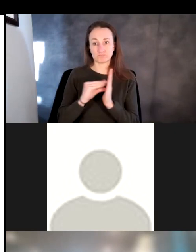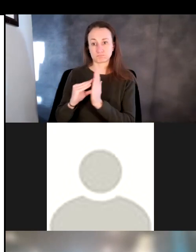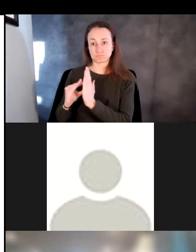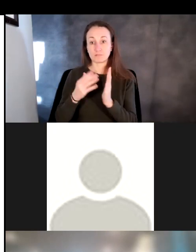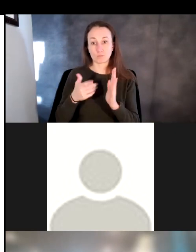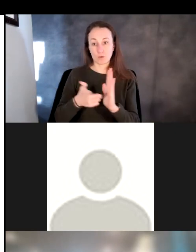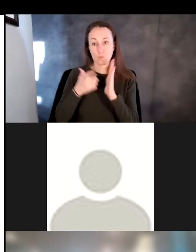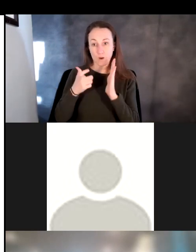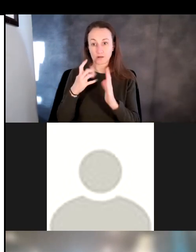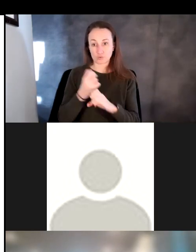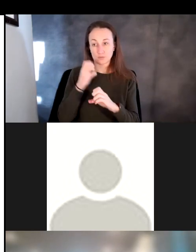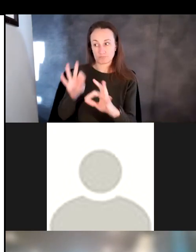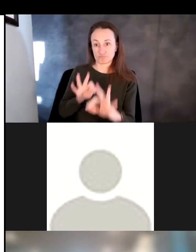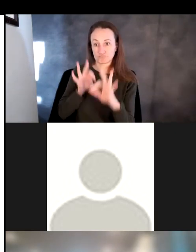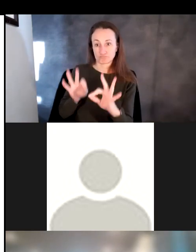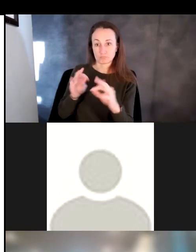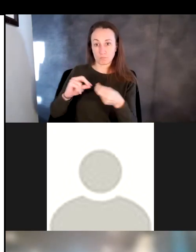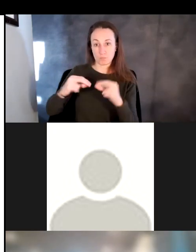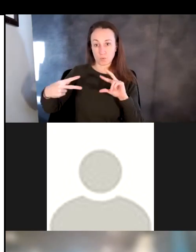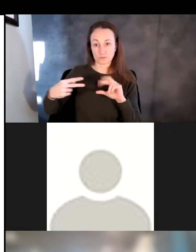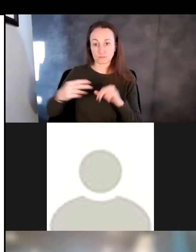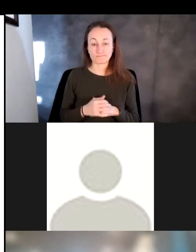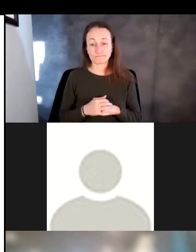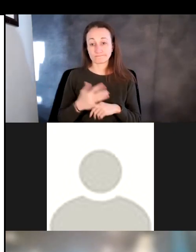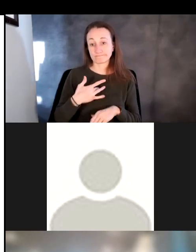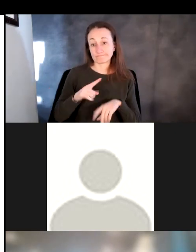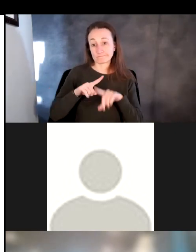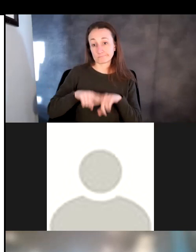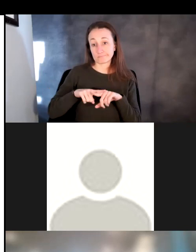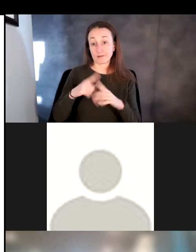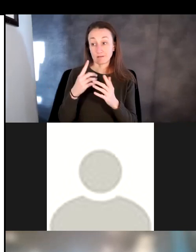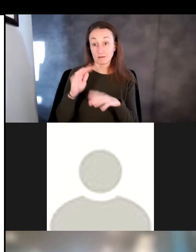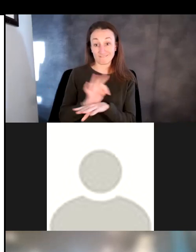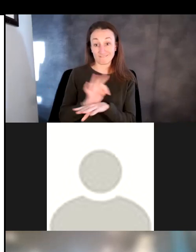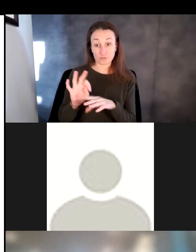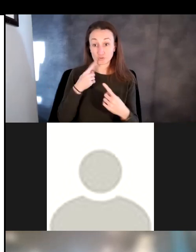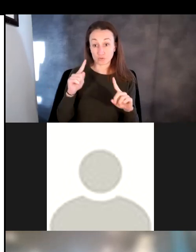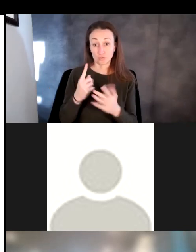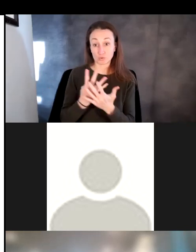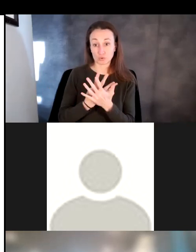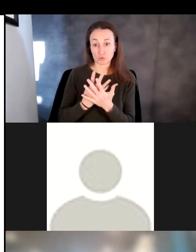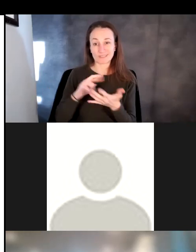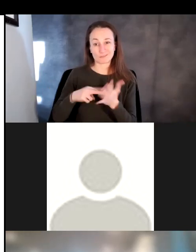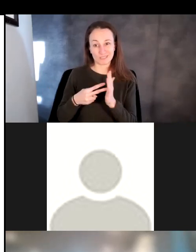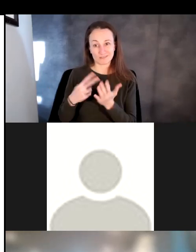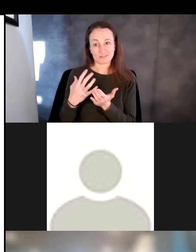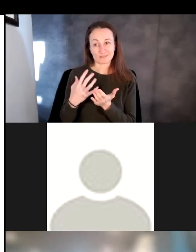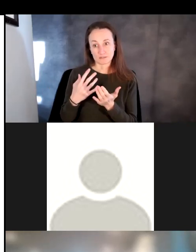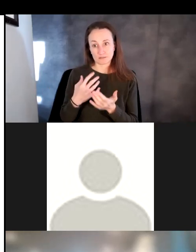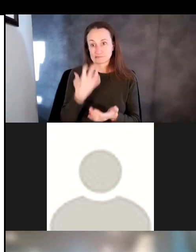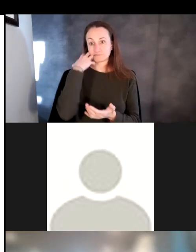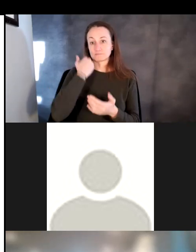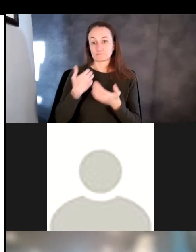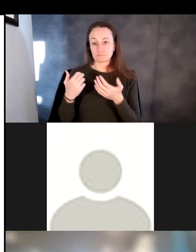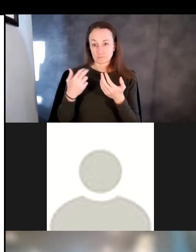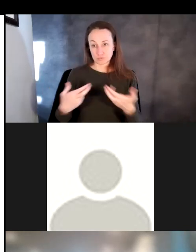effective protein. Additionally, the reliance on a functional screen means that this is resource intensive. And what's something I'll come